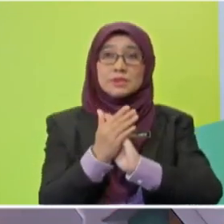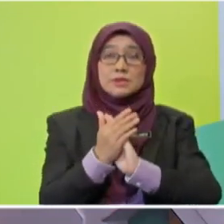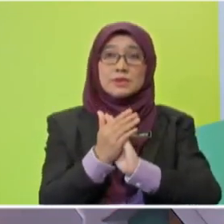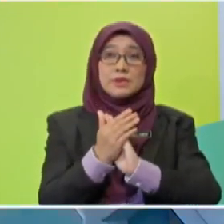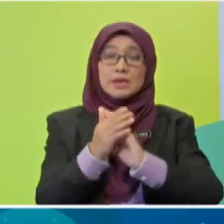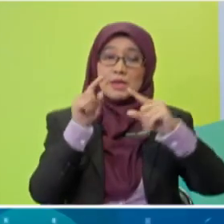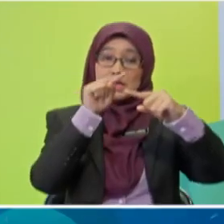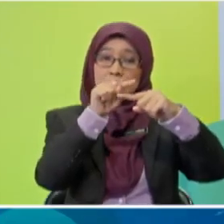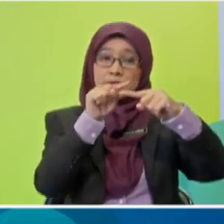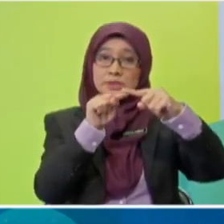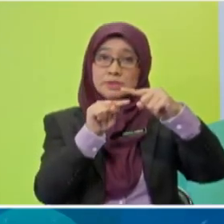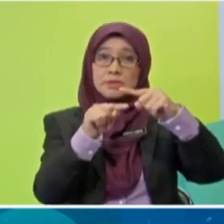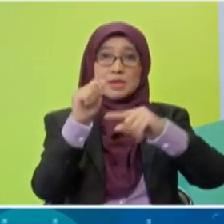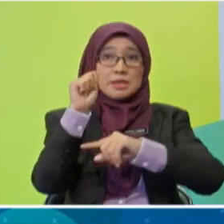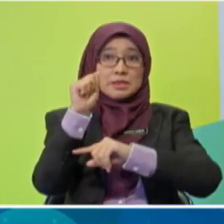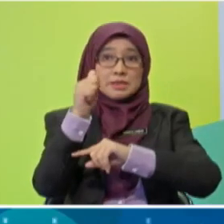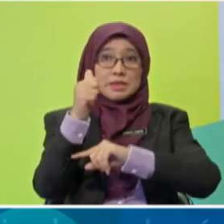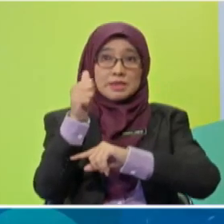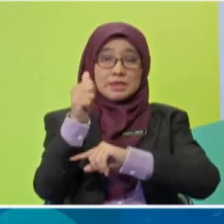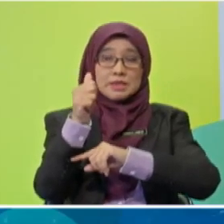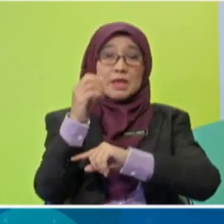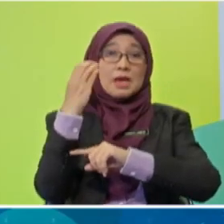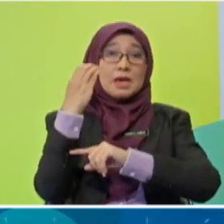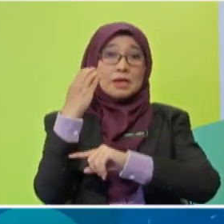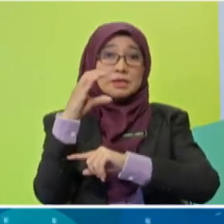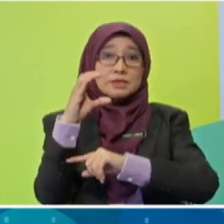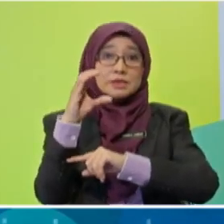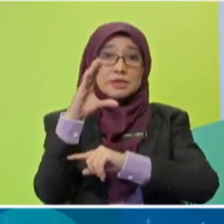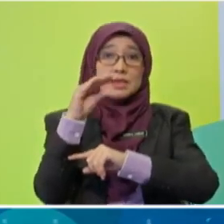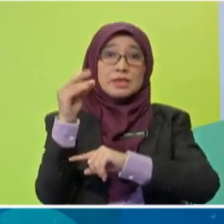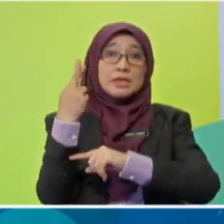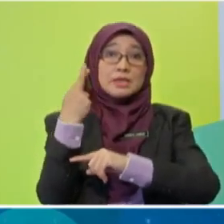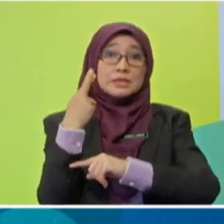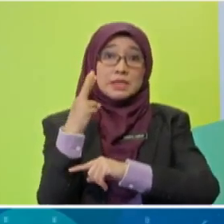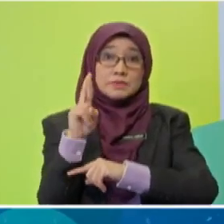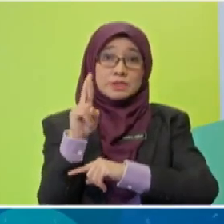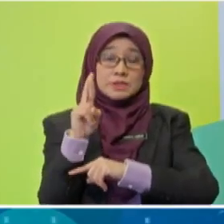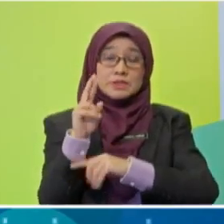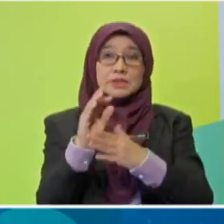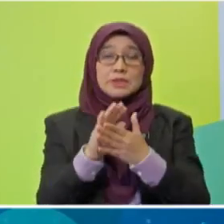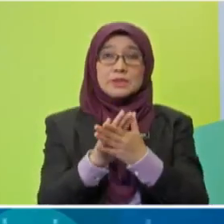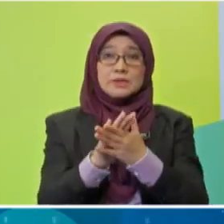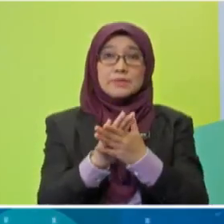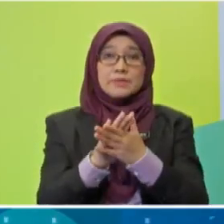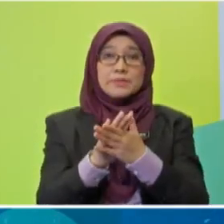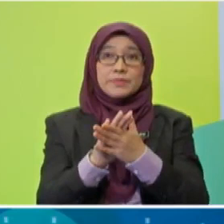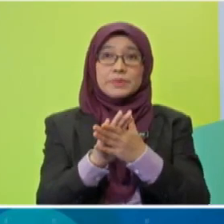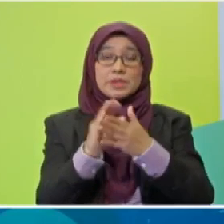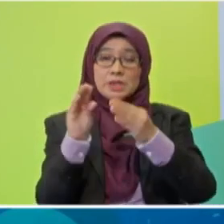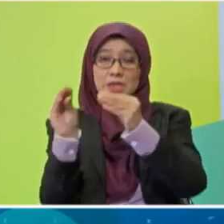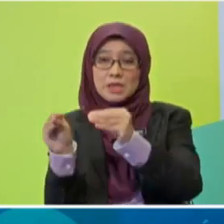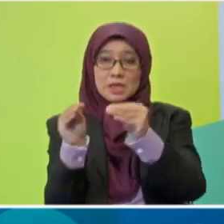and thousand, multiples of 10. Based on the question, okay, and then method 2, move the decimal point.